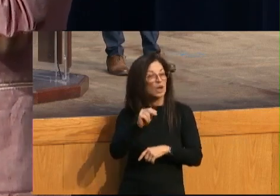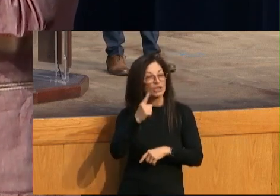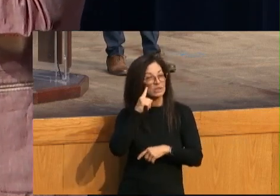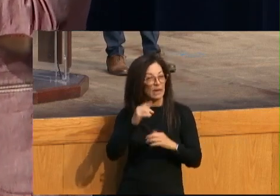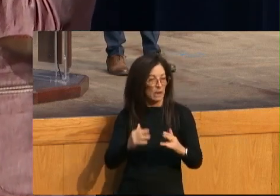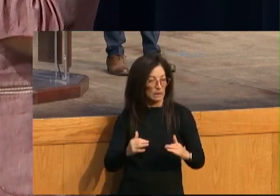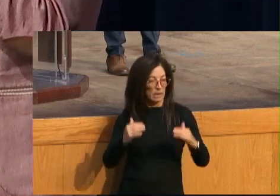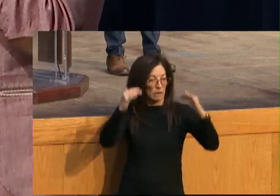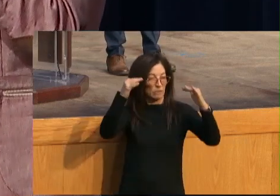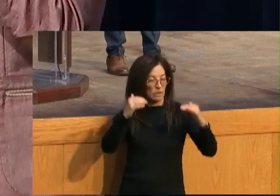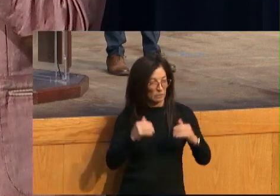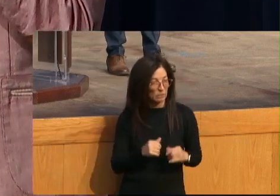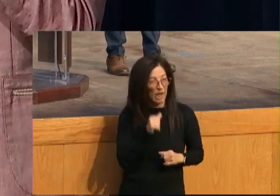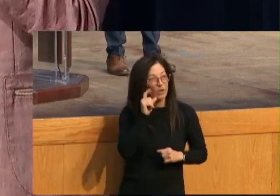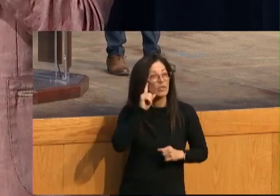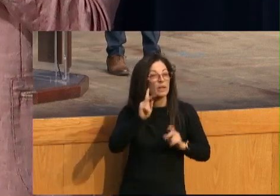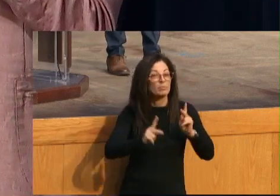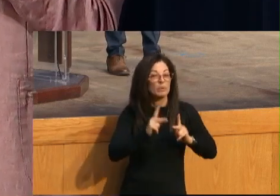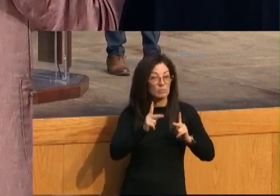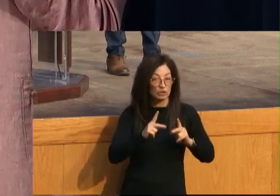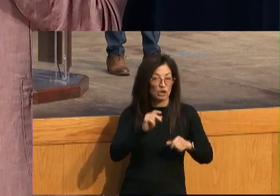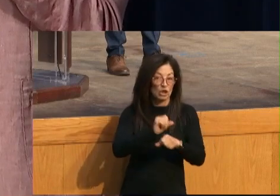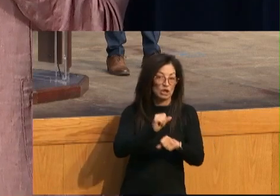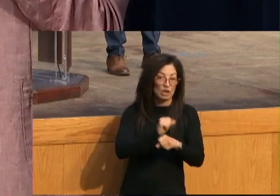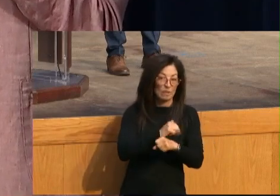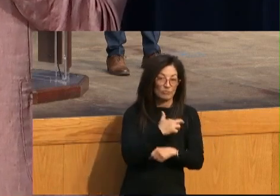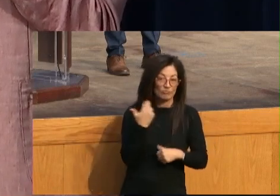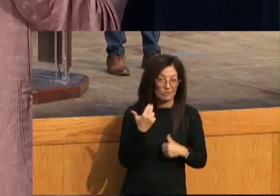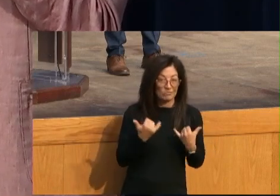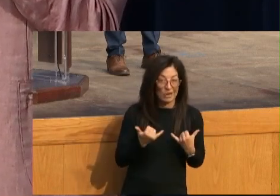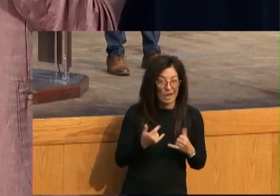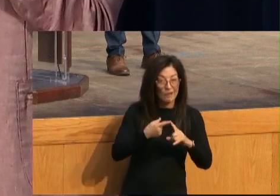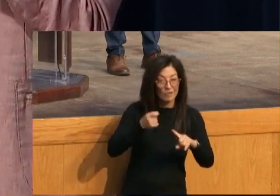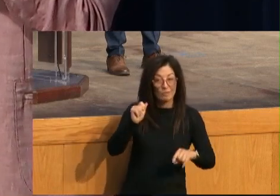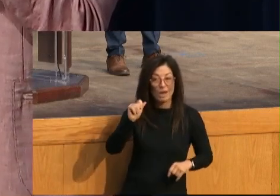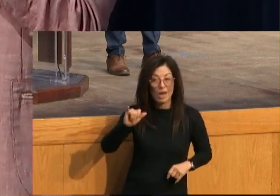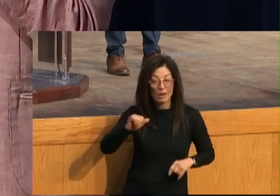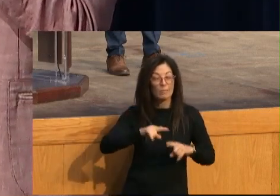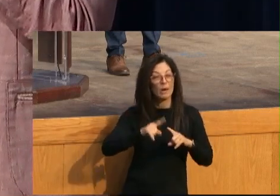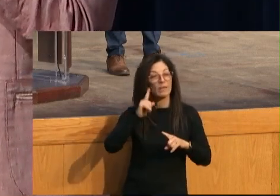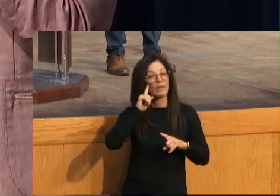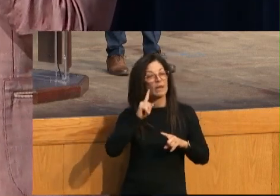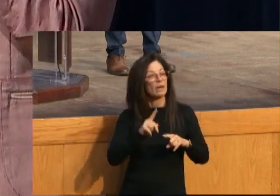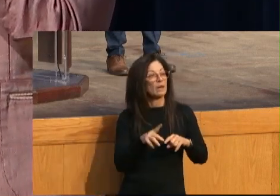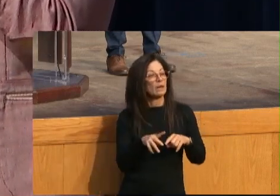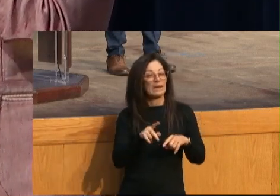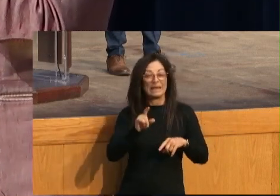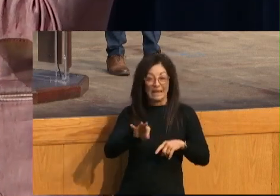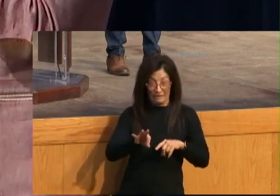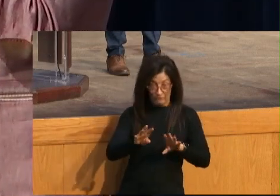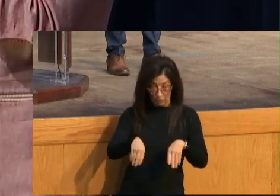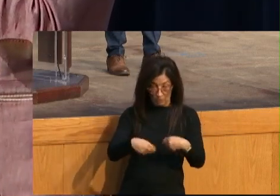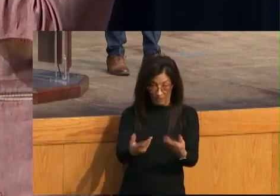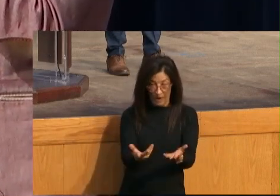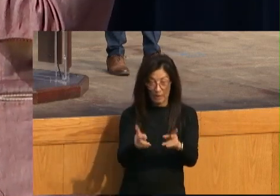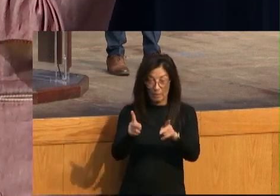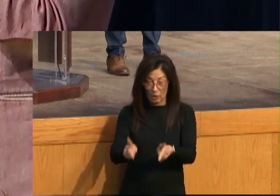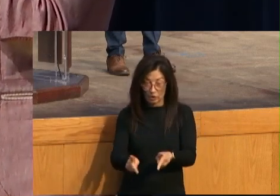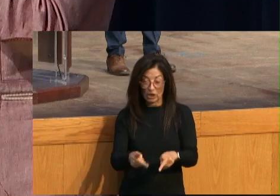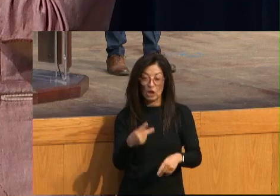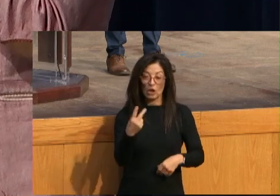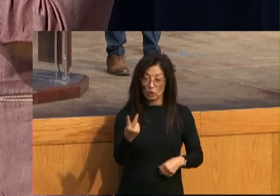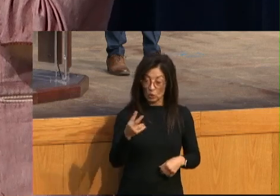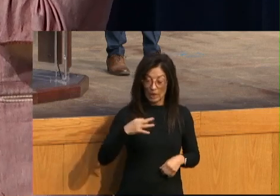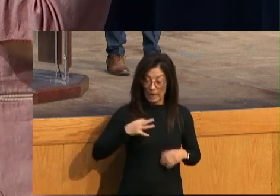don't necessarily think that people's jobs are at stake from AI, but I think that someone, if given 2 candidates and there's someone who knows